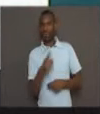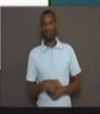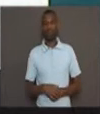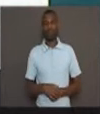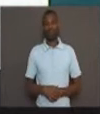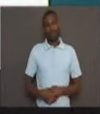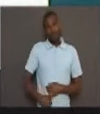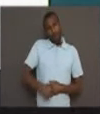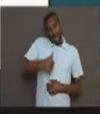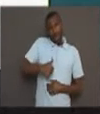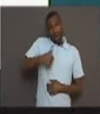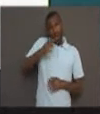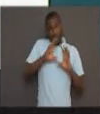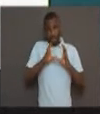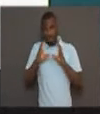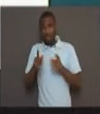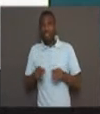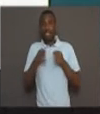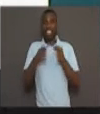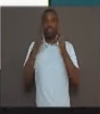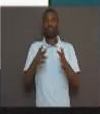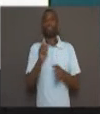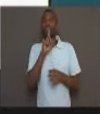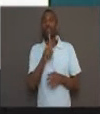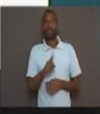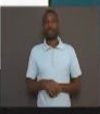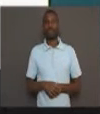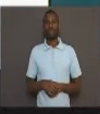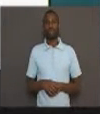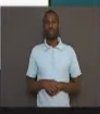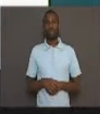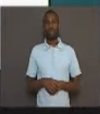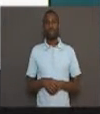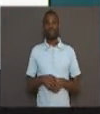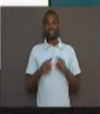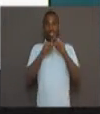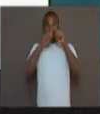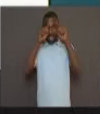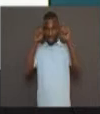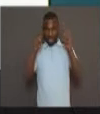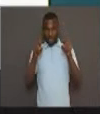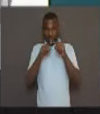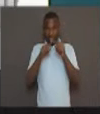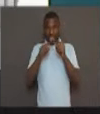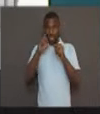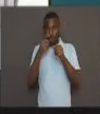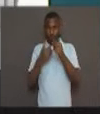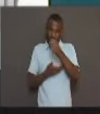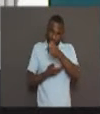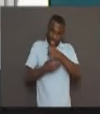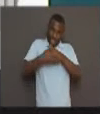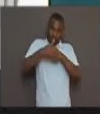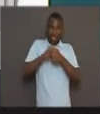The main component of the transformer is a rectangular insulated